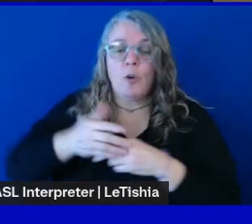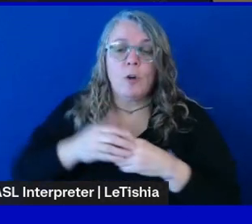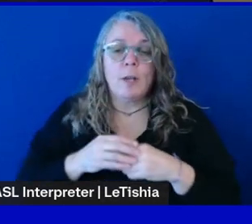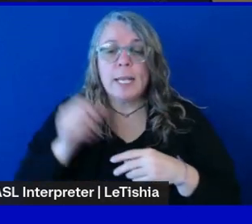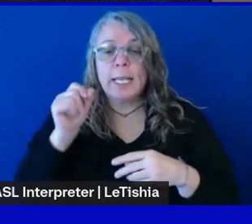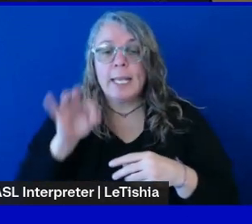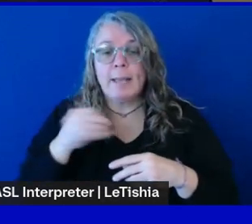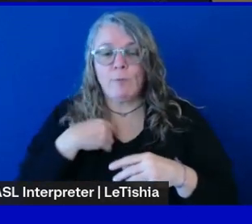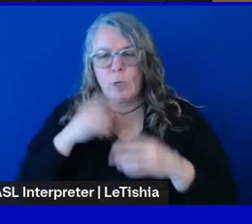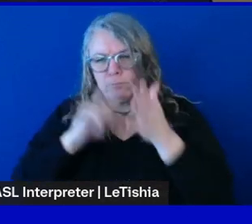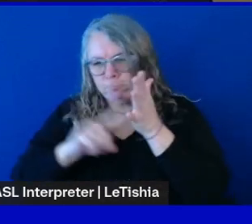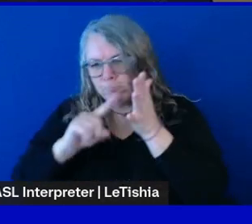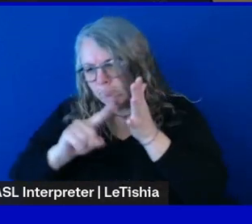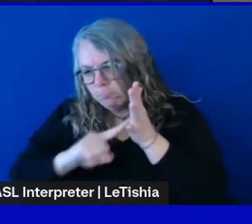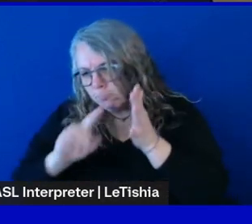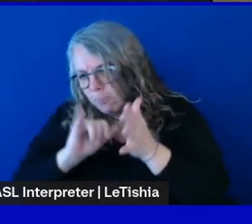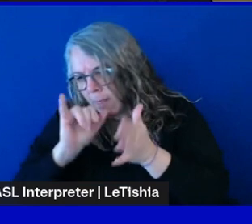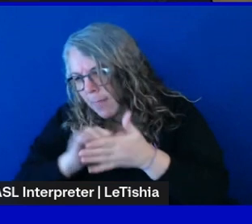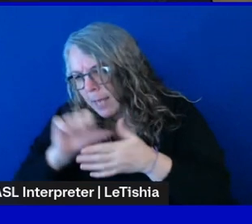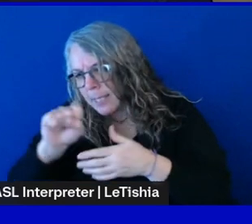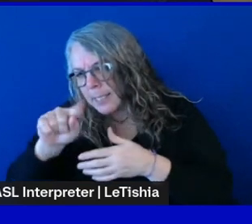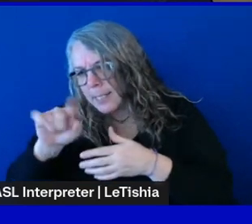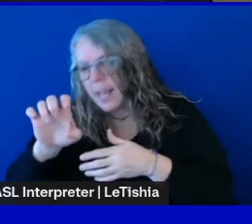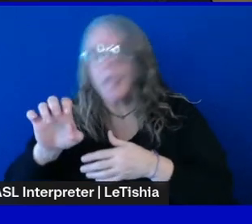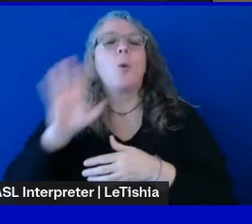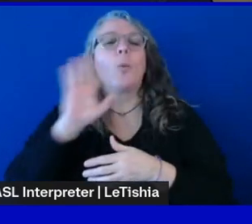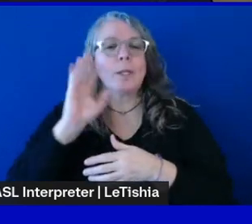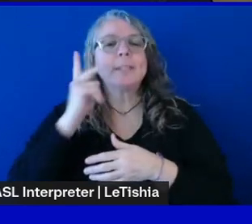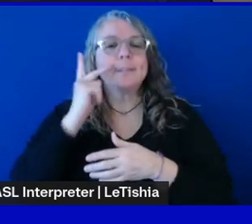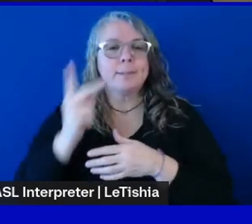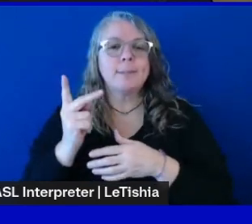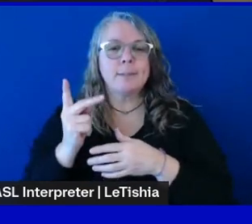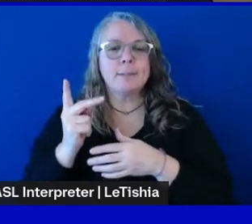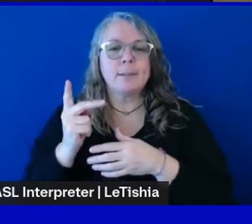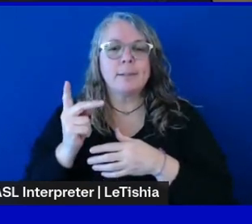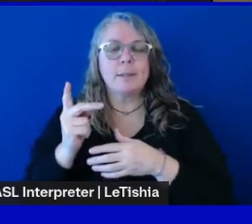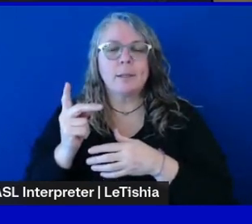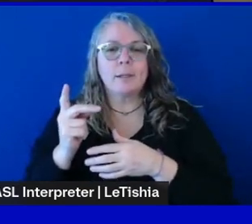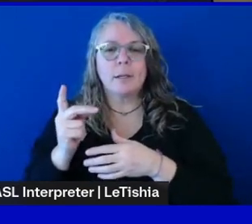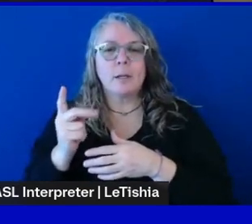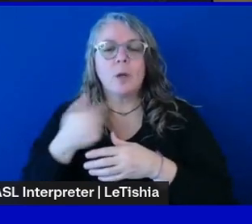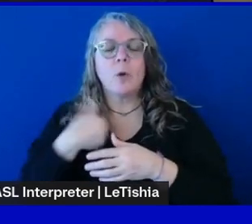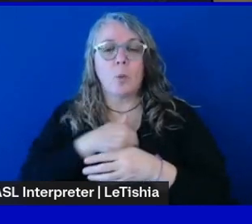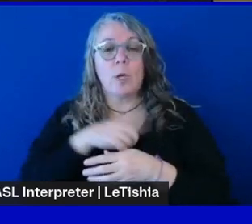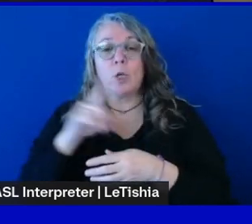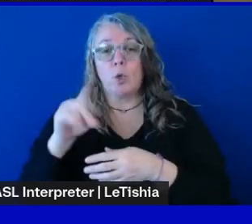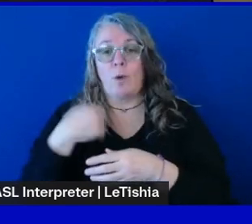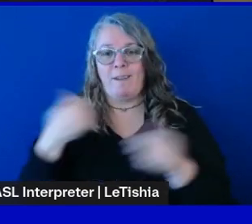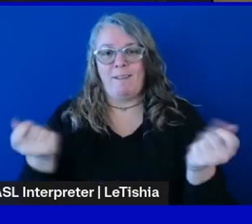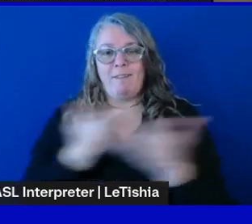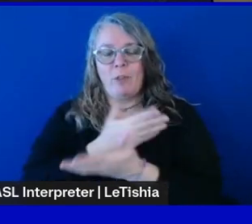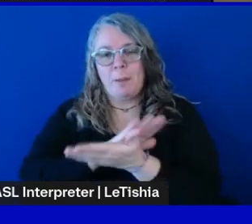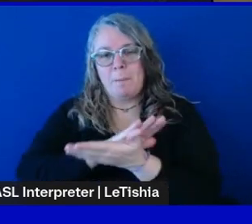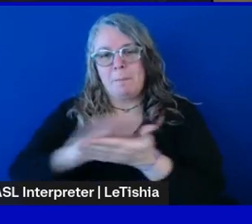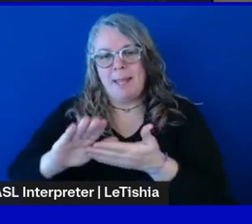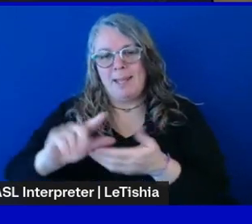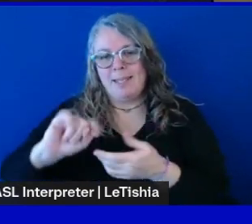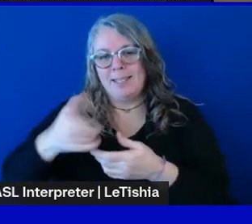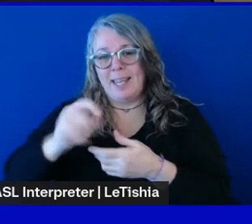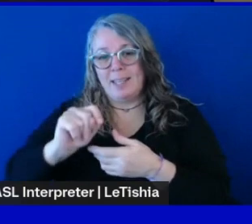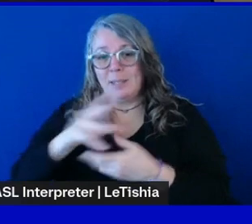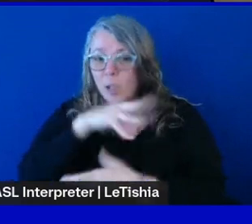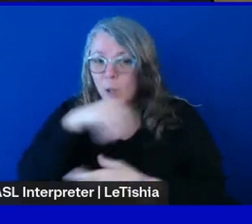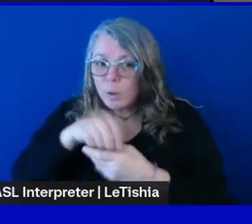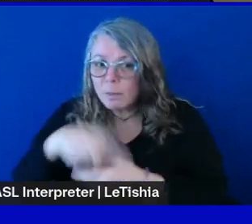we inspect the state, you're going to see that, we do have everything plain text, even those secrets.